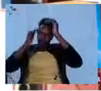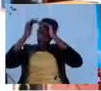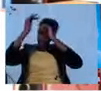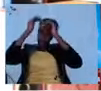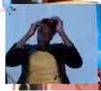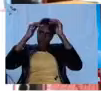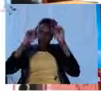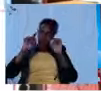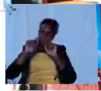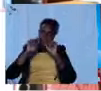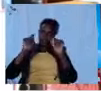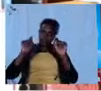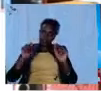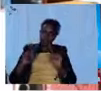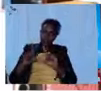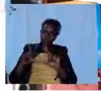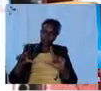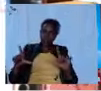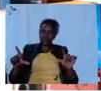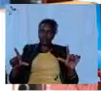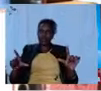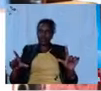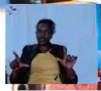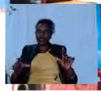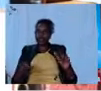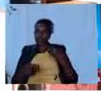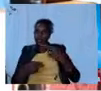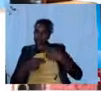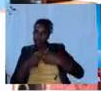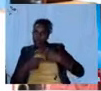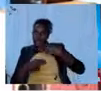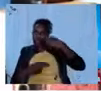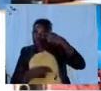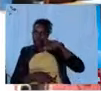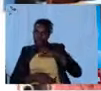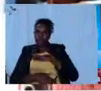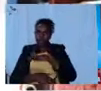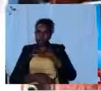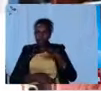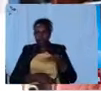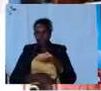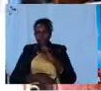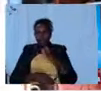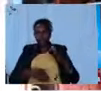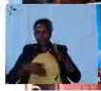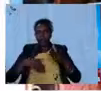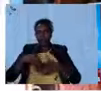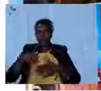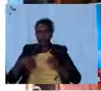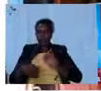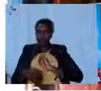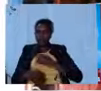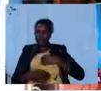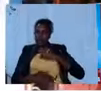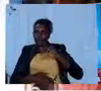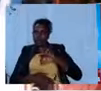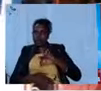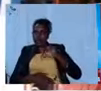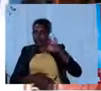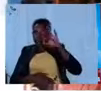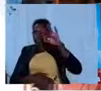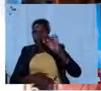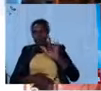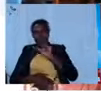on heaven's stable land. A higher plane than I